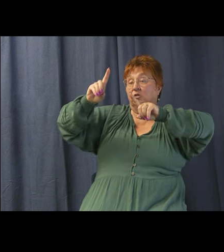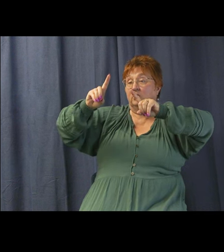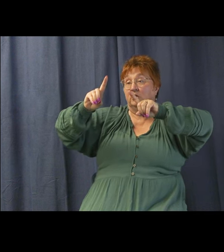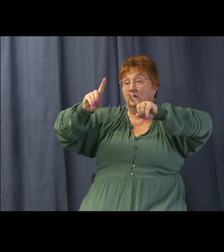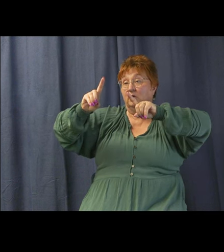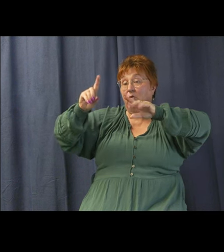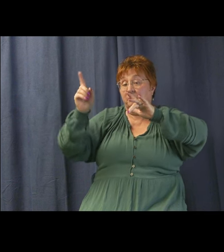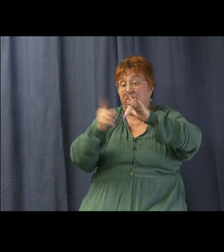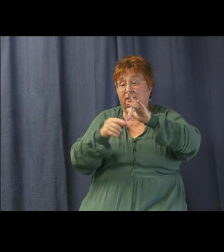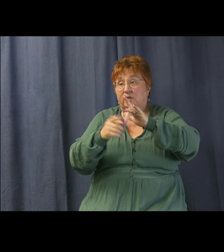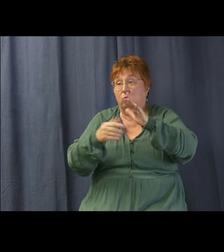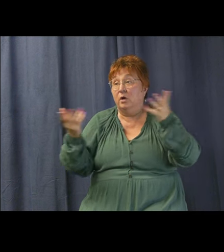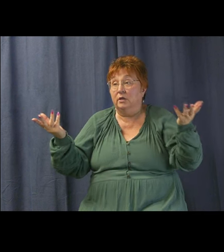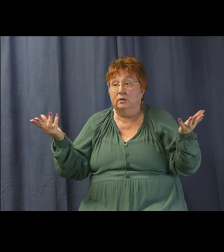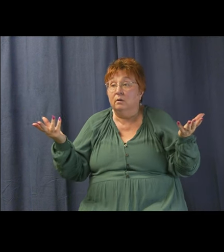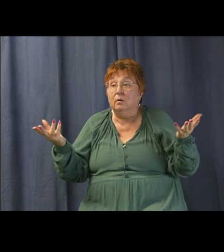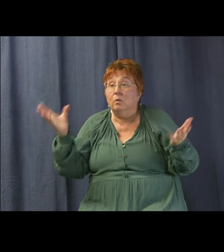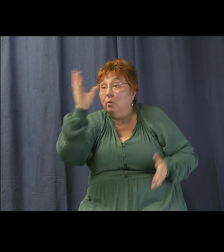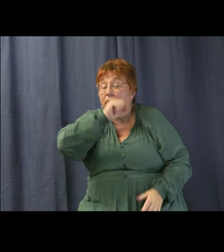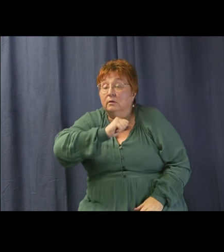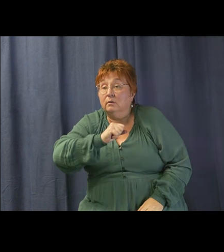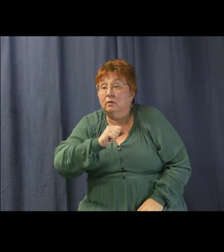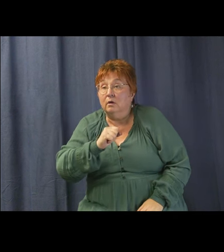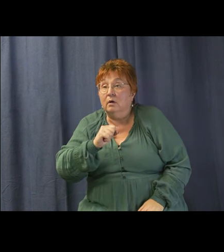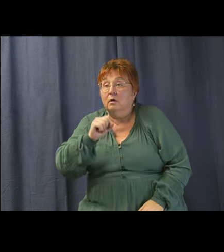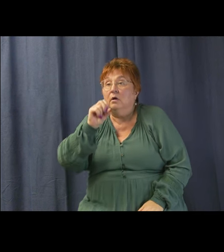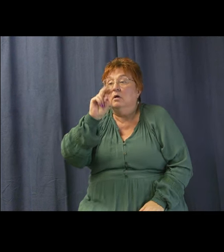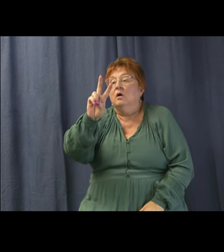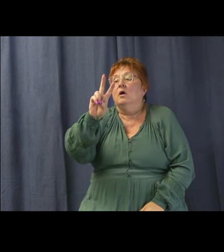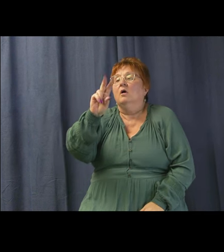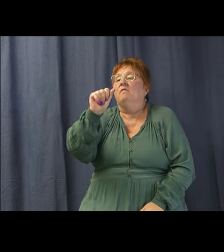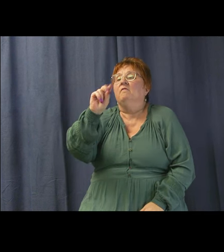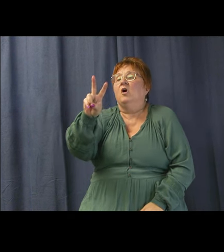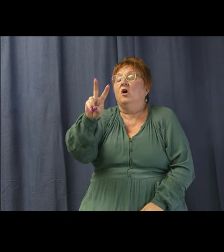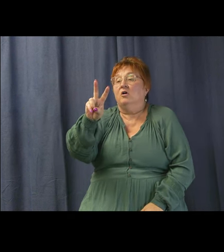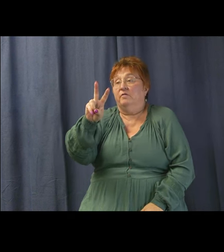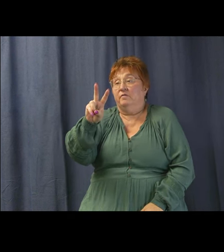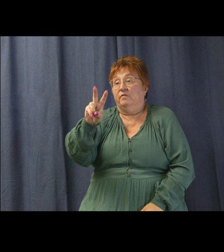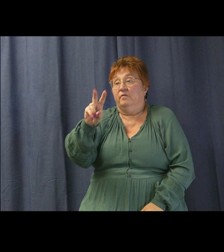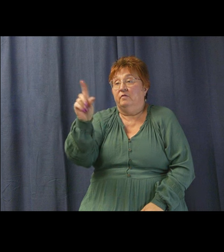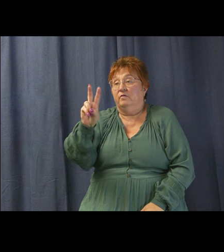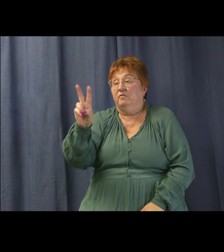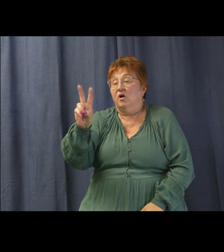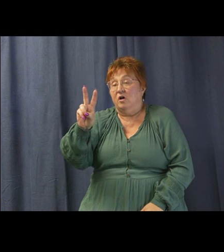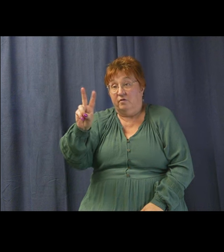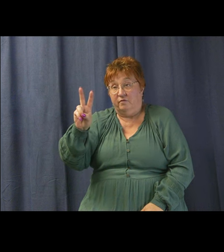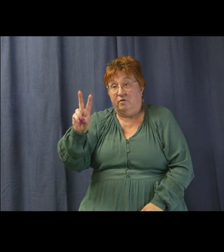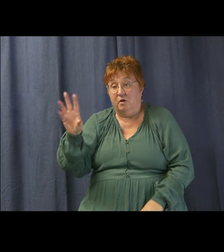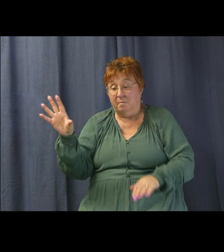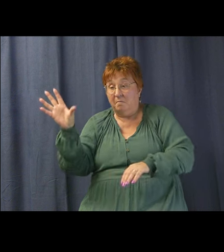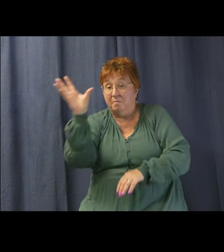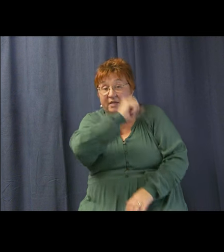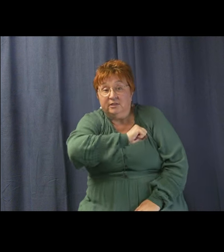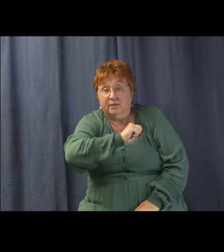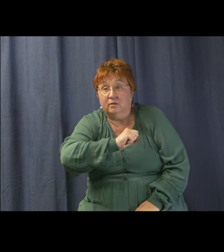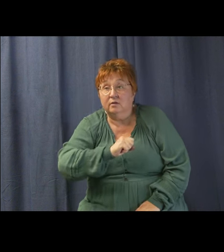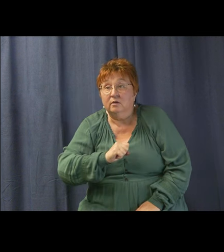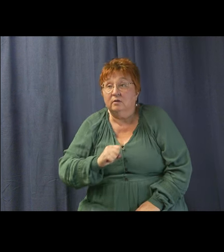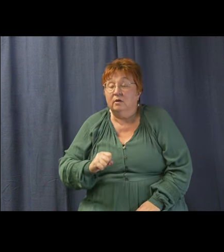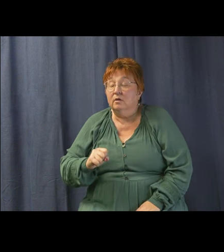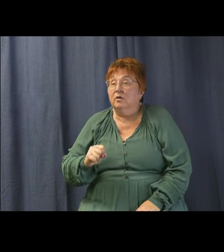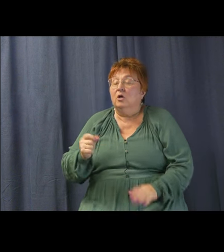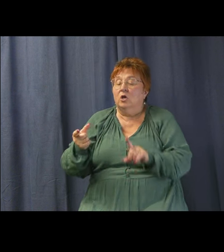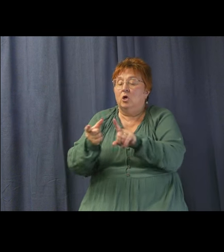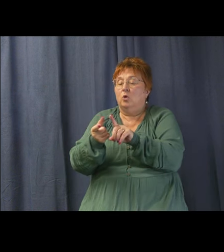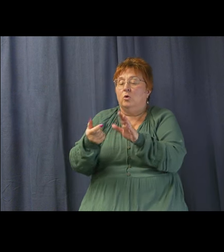What's missing? The Vav is missing. So why does the word light all of a